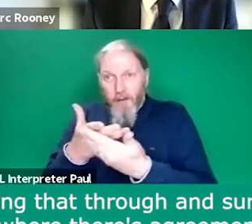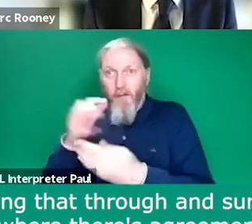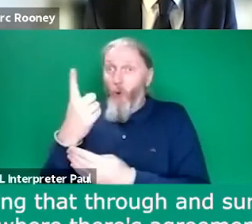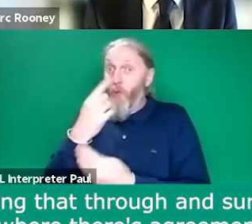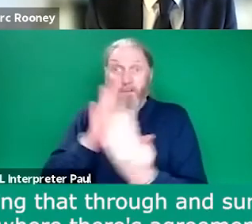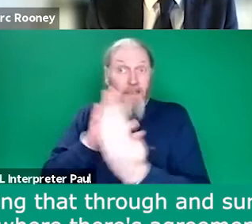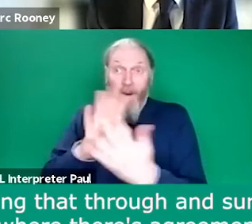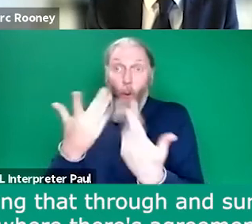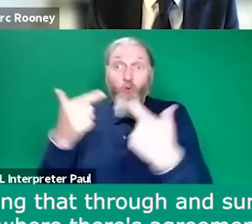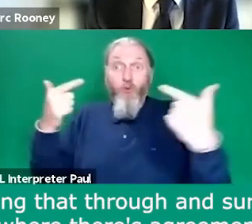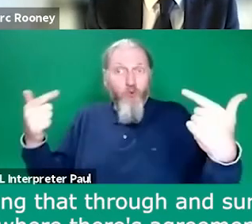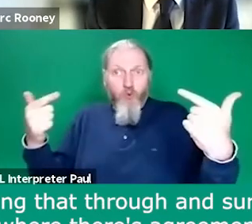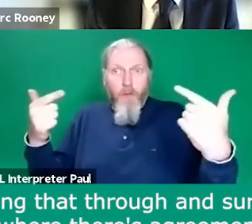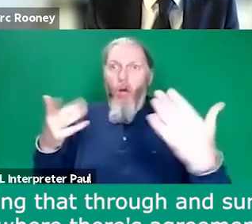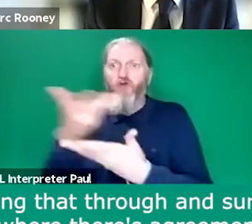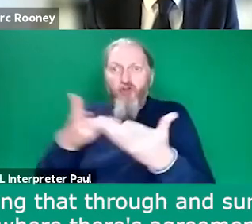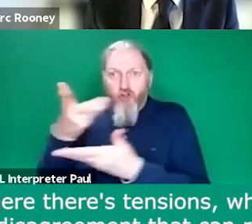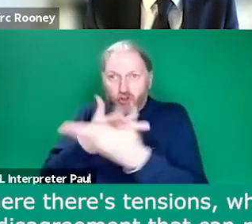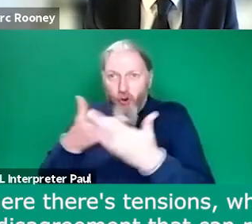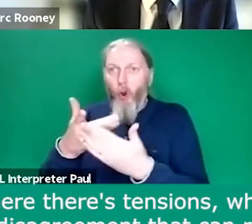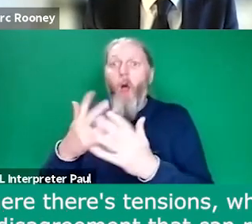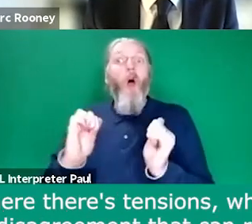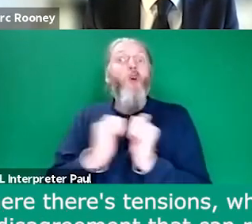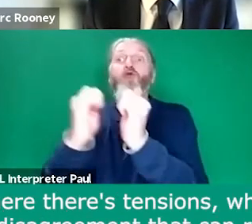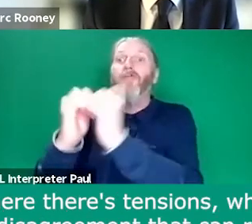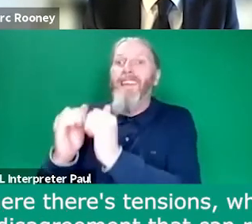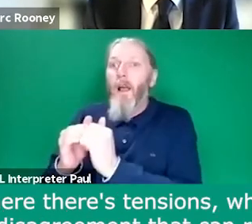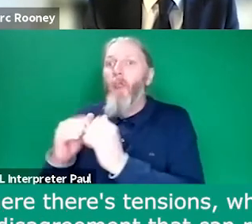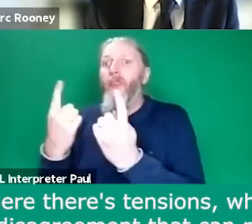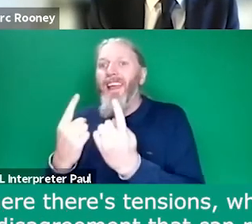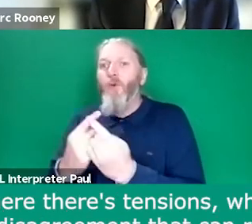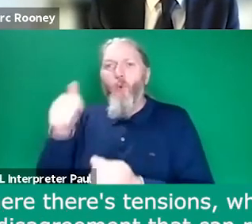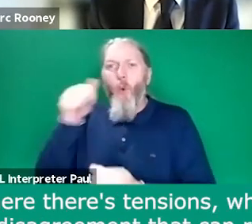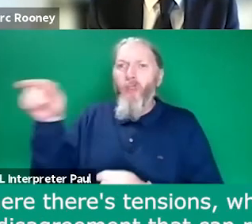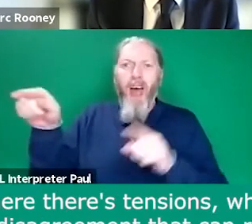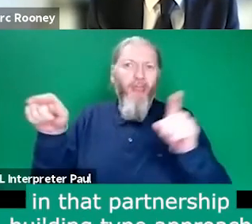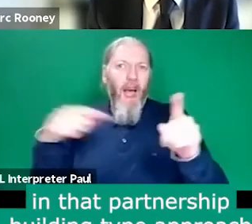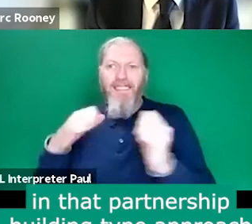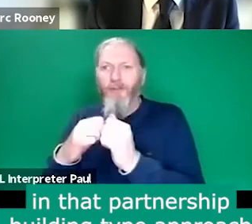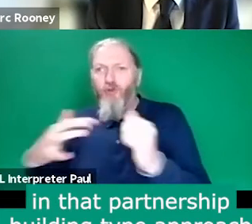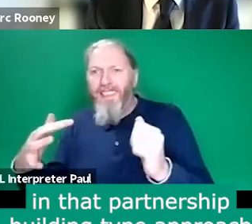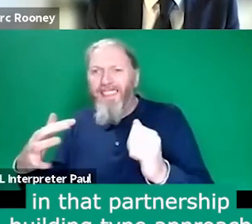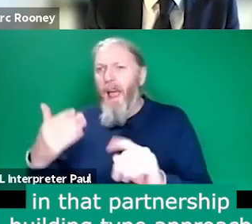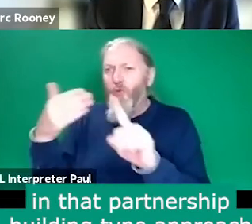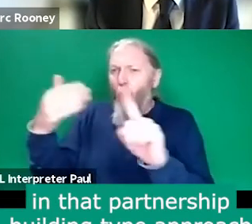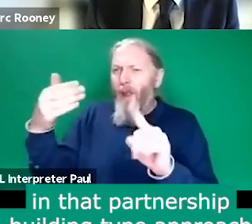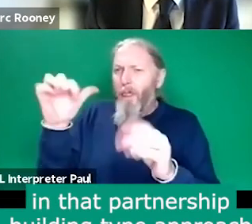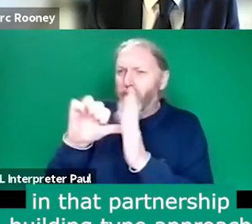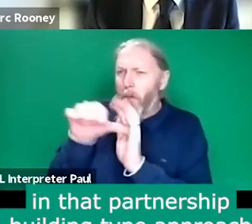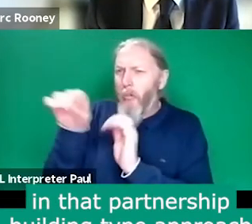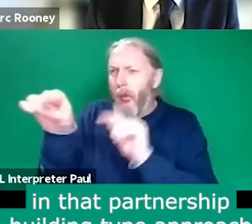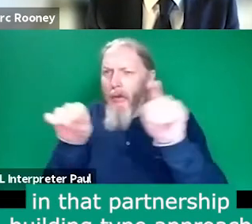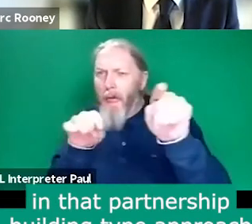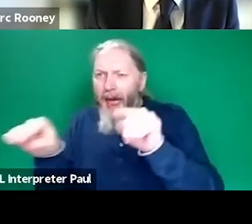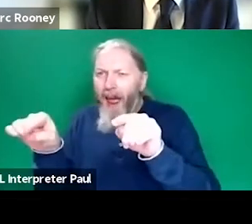through and surfacing where there's agreement, where there's tensions, where there's disagreement, that can really help in that kind of partnership